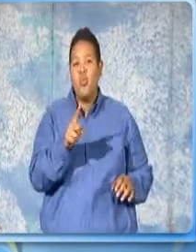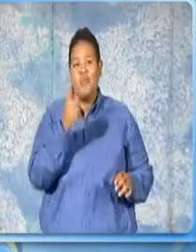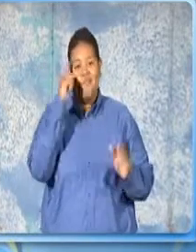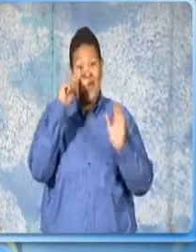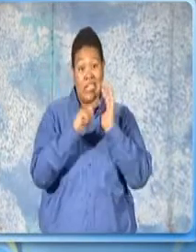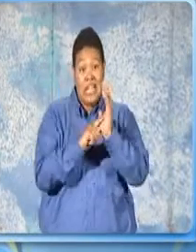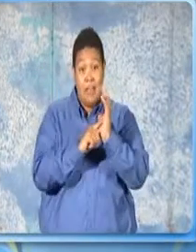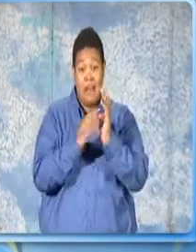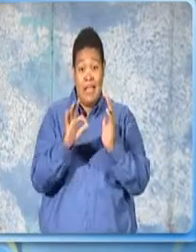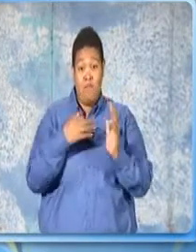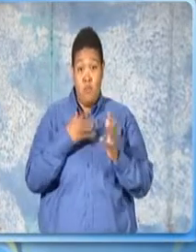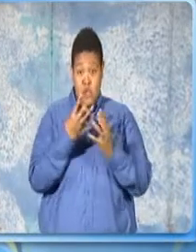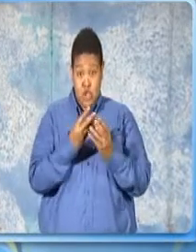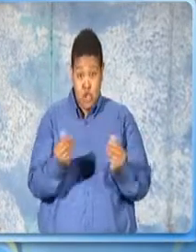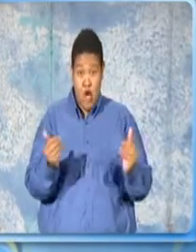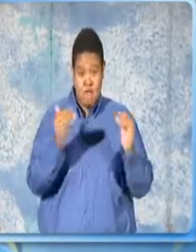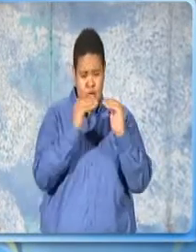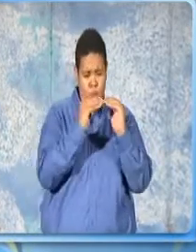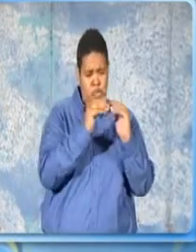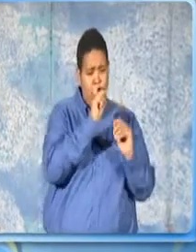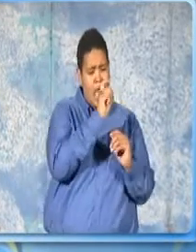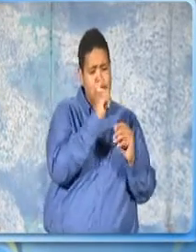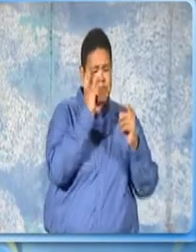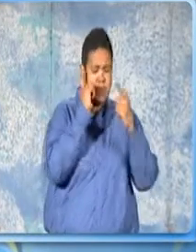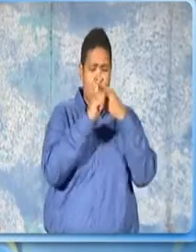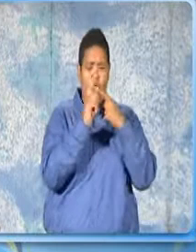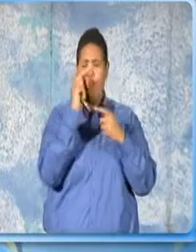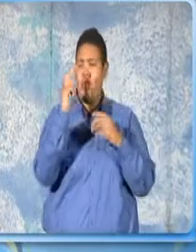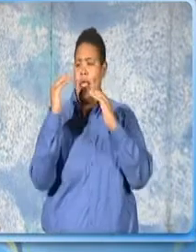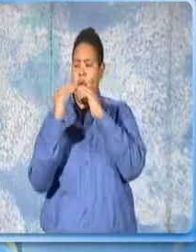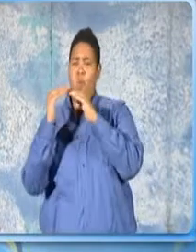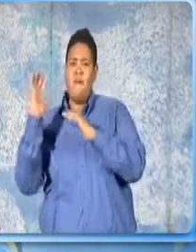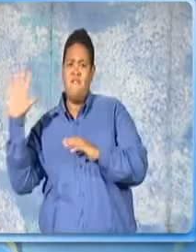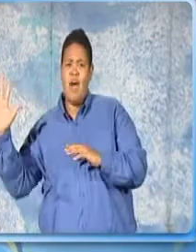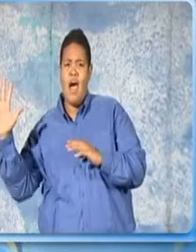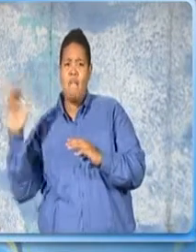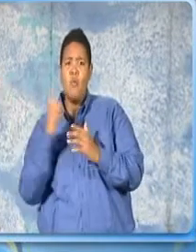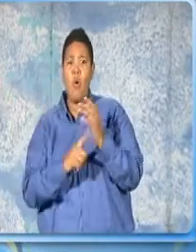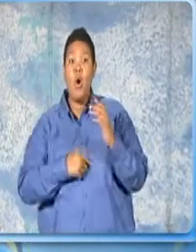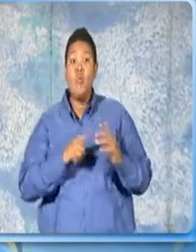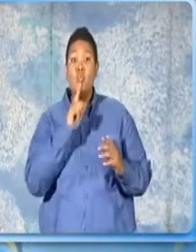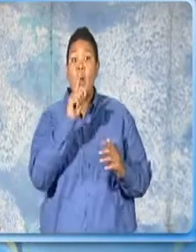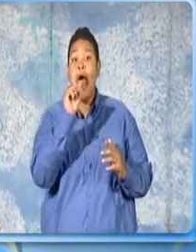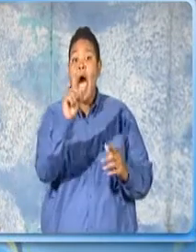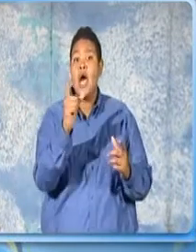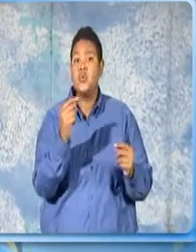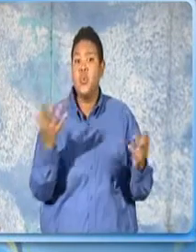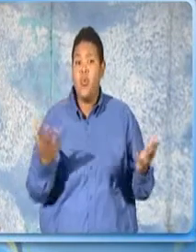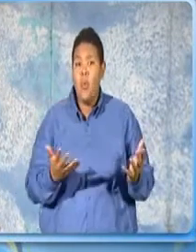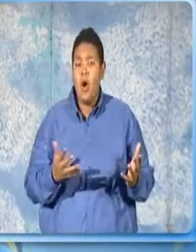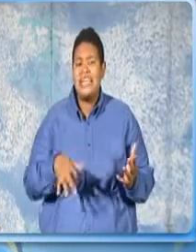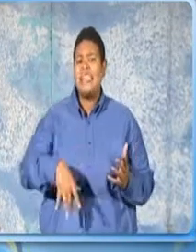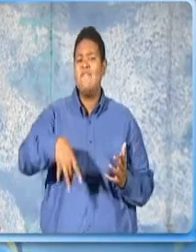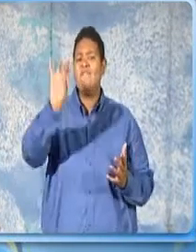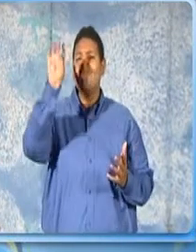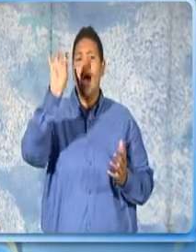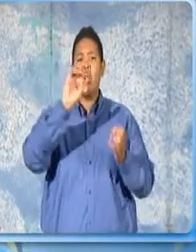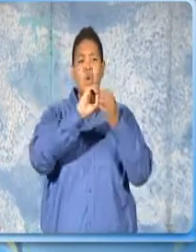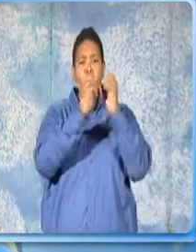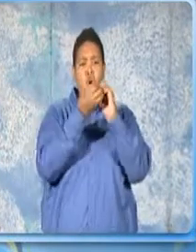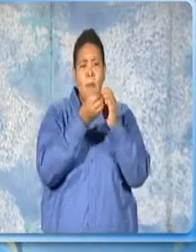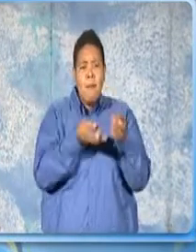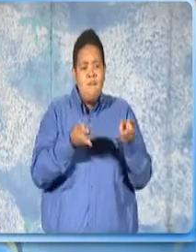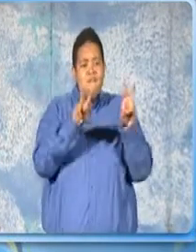if we are solving the equation x plus 3 equals 5, what we are really being asked to do is find a numerical value